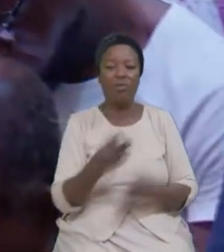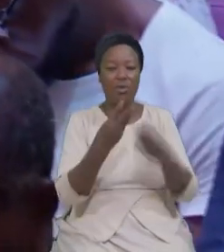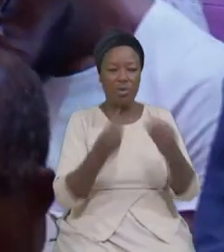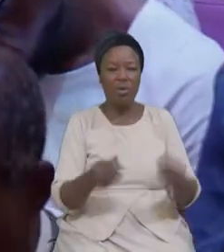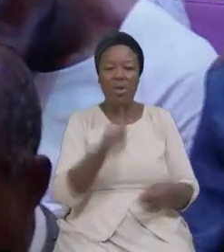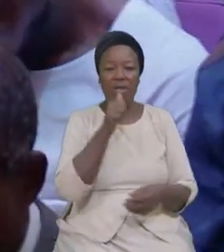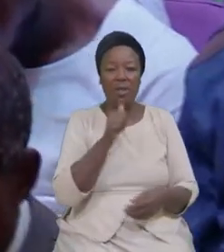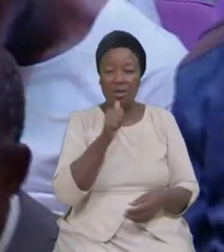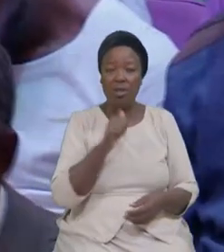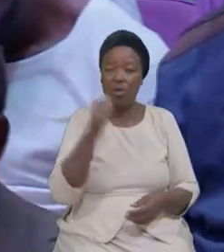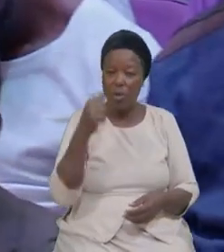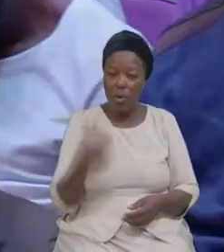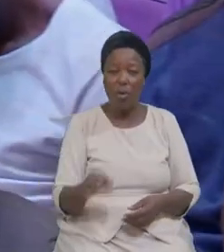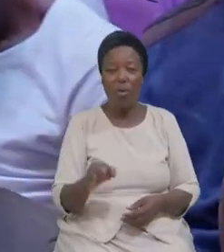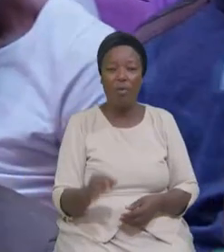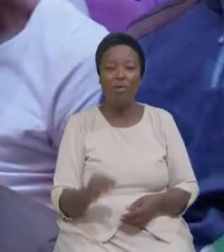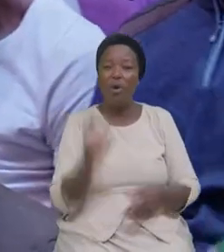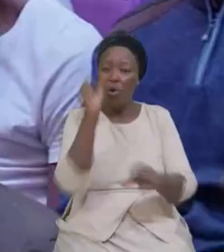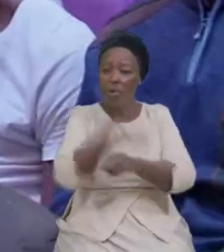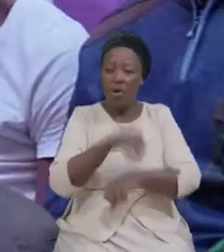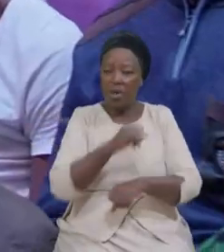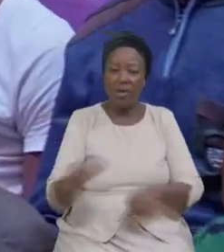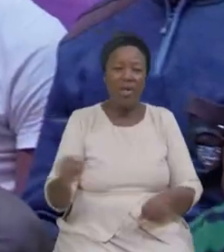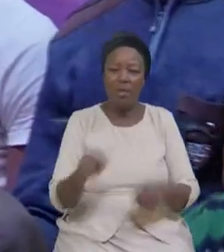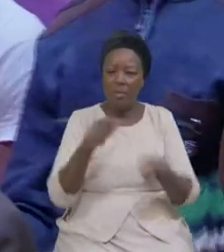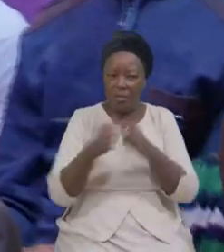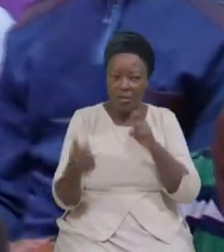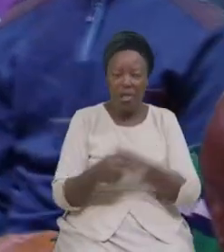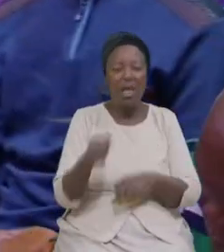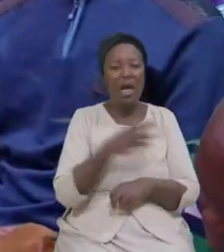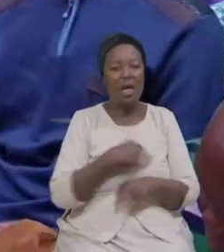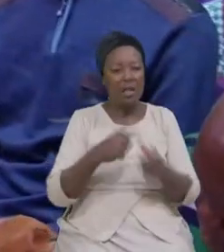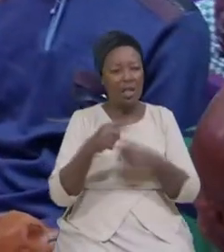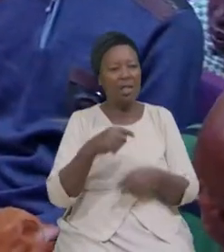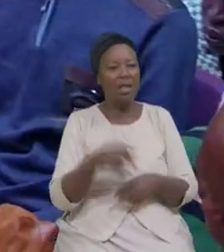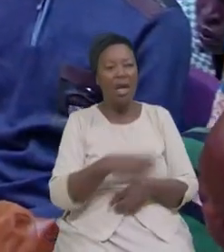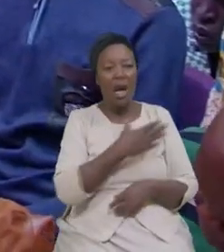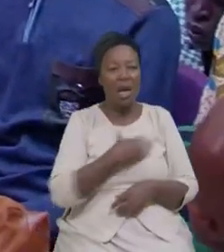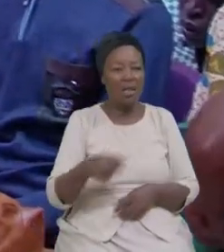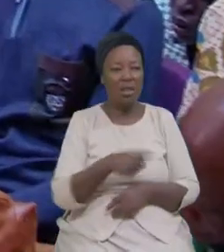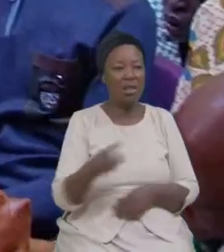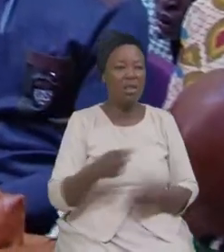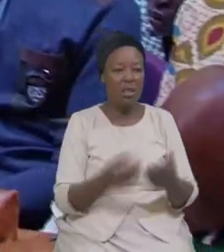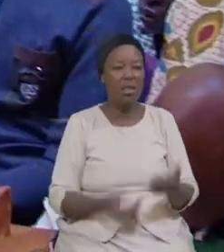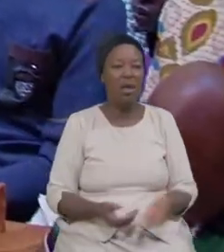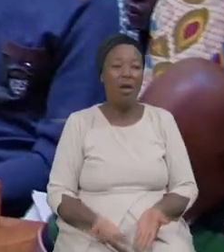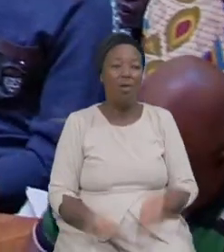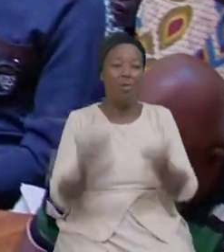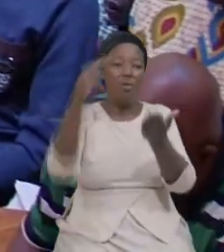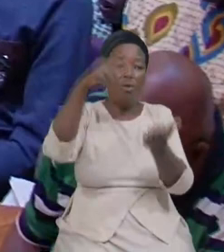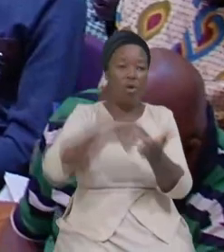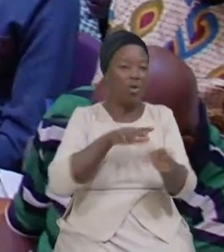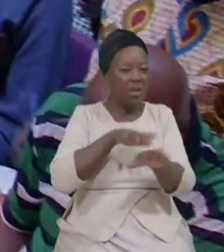secret of overcoming life. It says, and they rose early. In verse